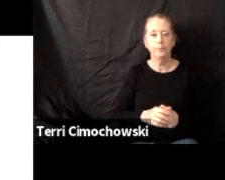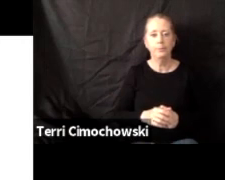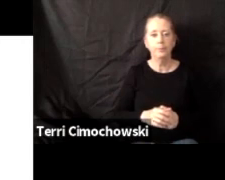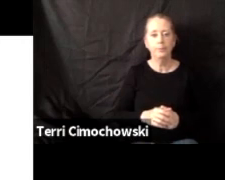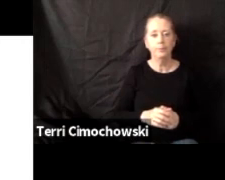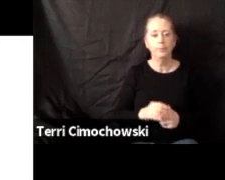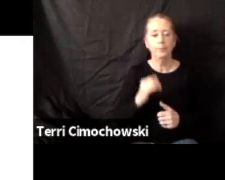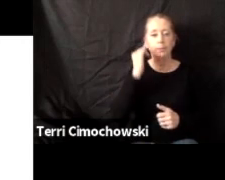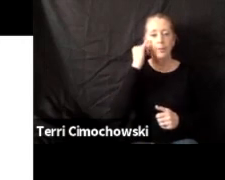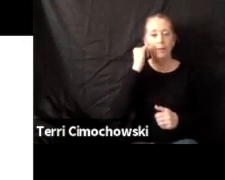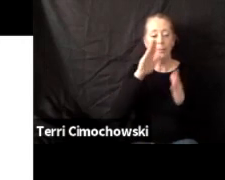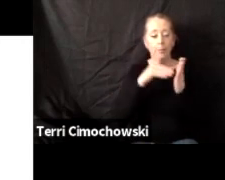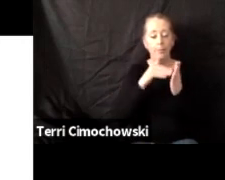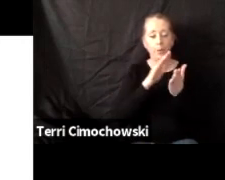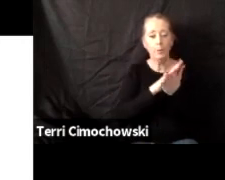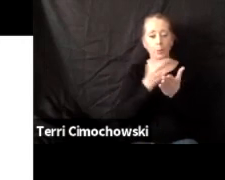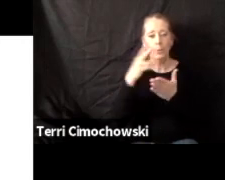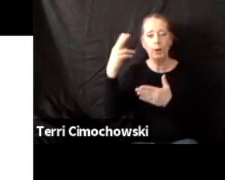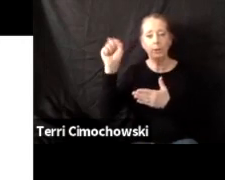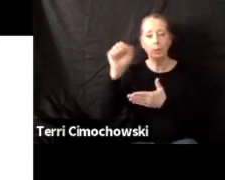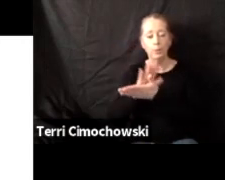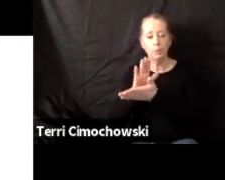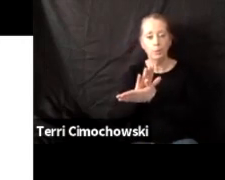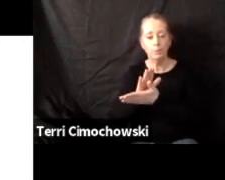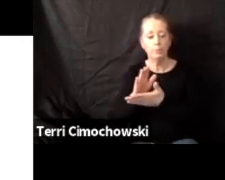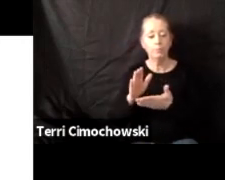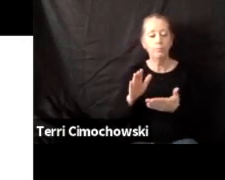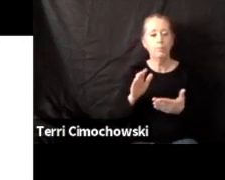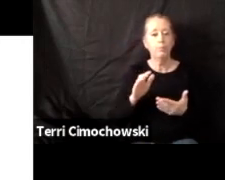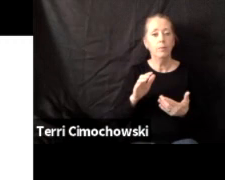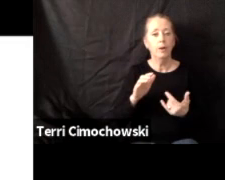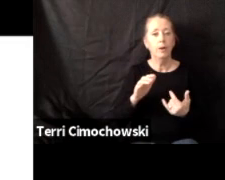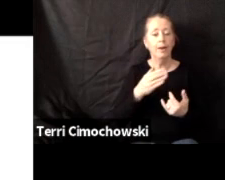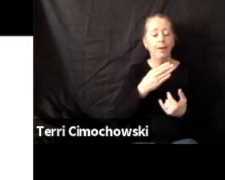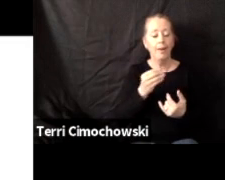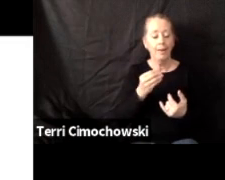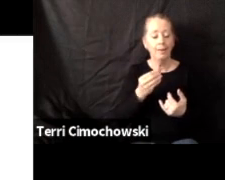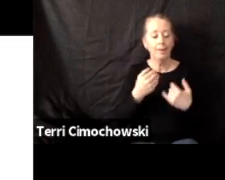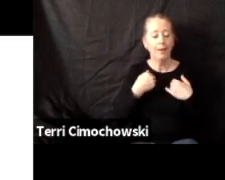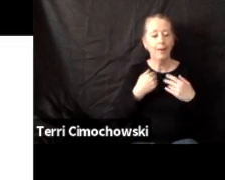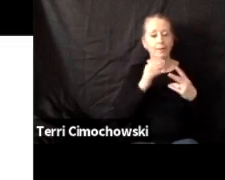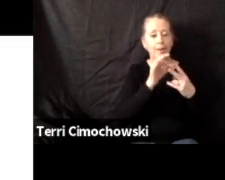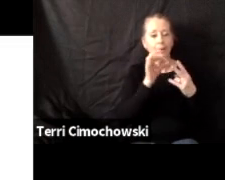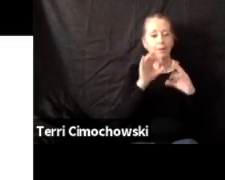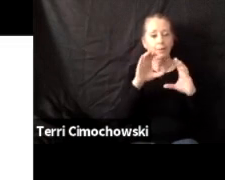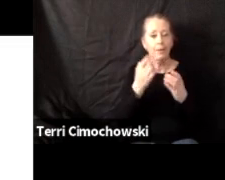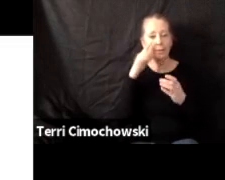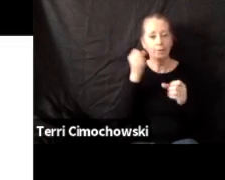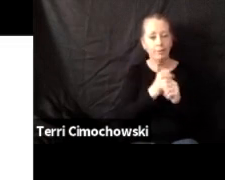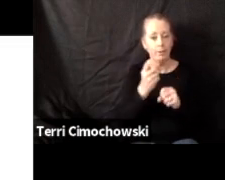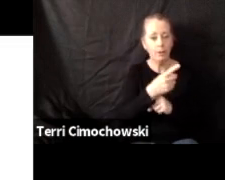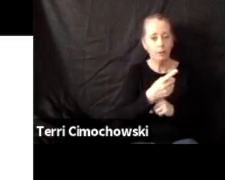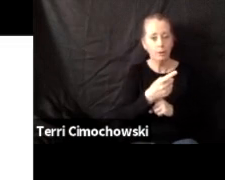a middle or a high school student and they are, they're already currently enrolled in elective classes for the next school year,